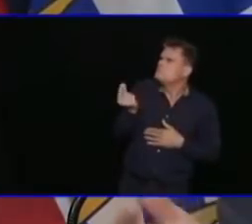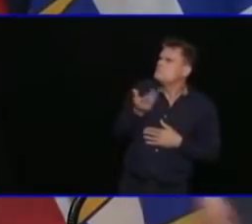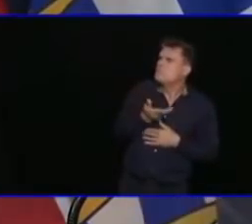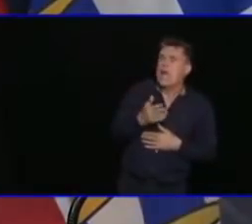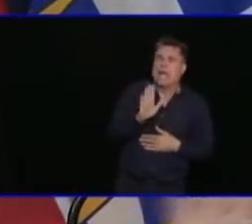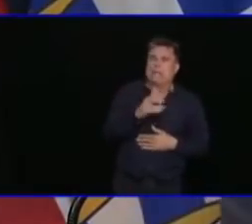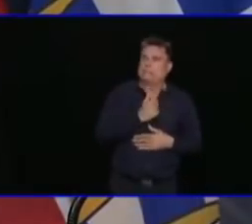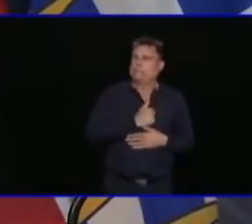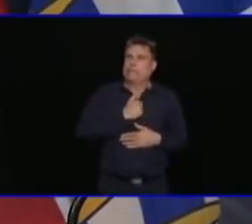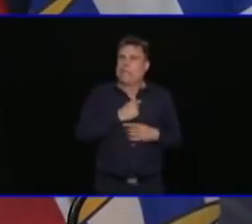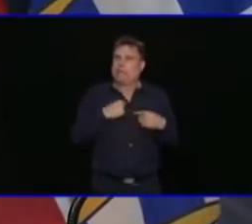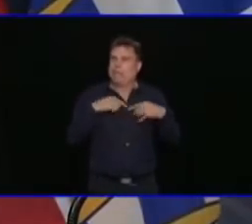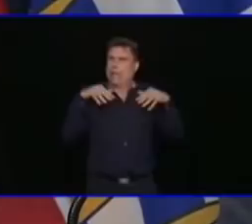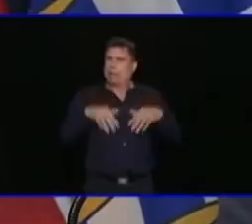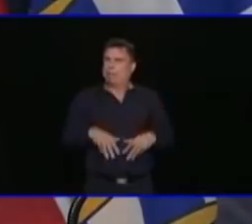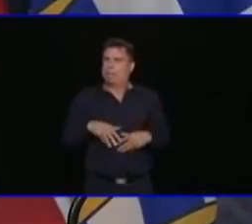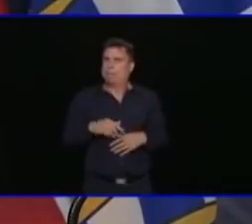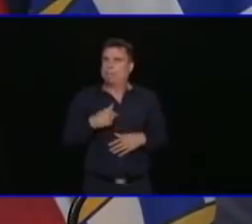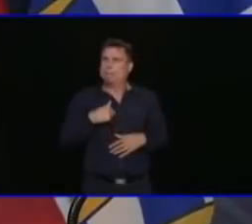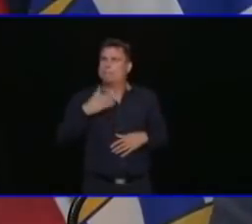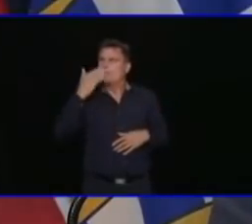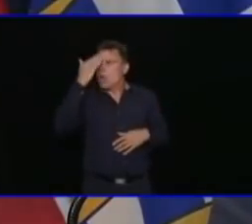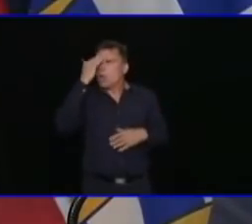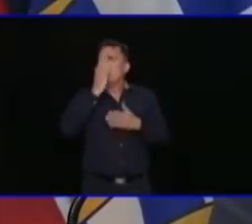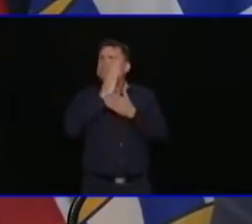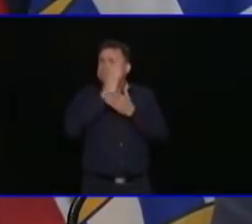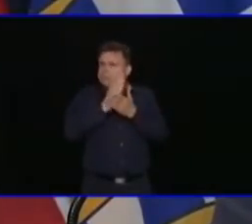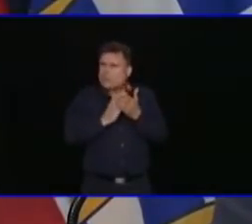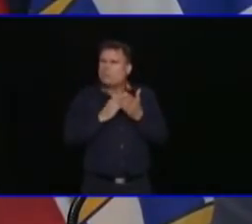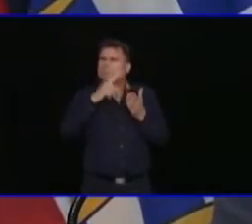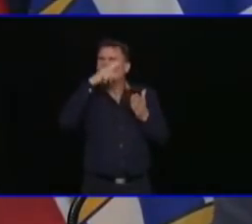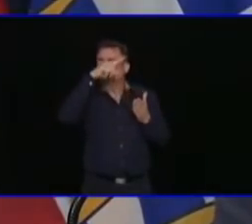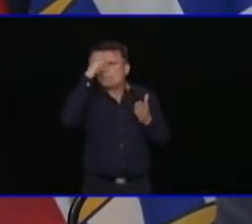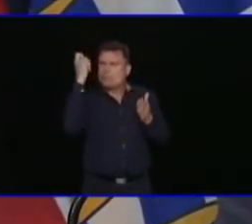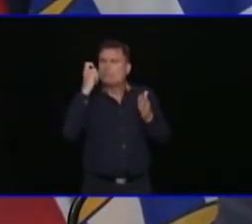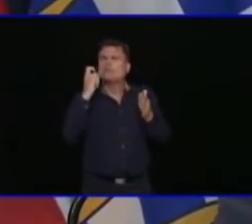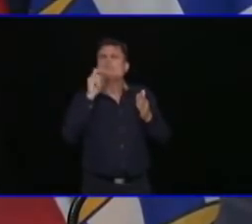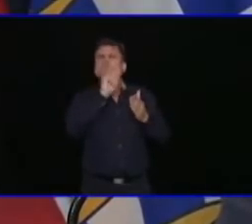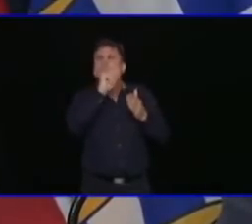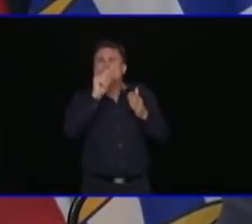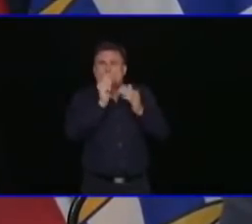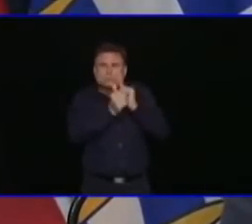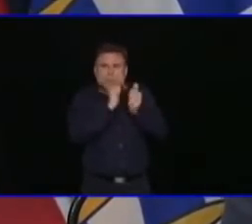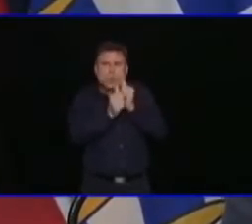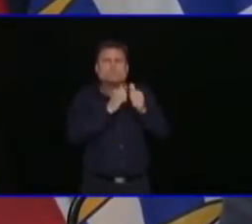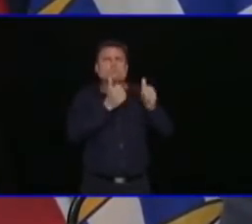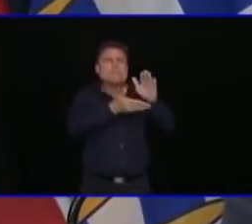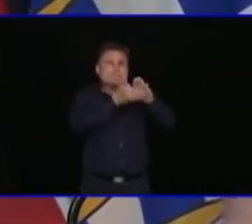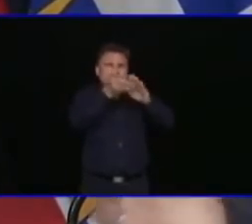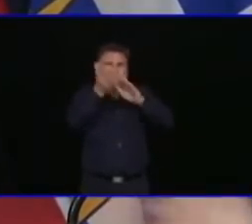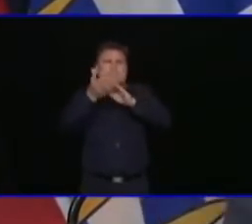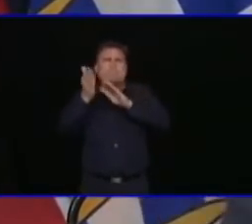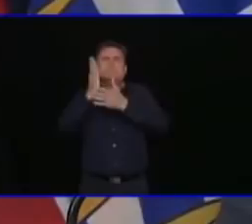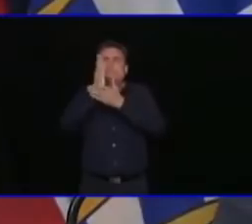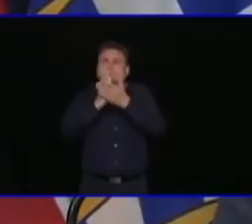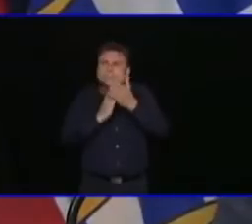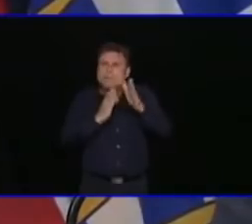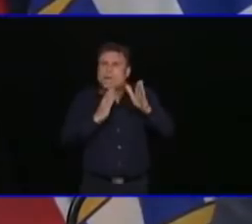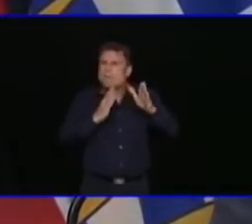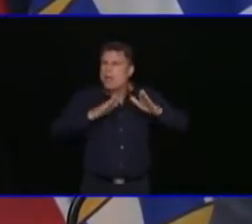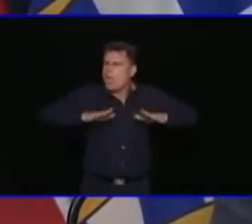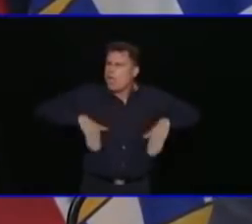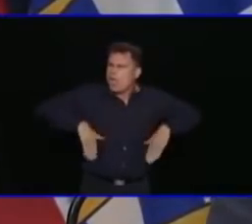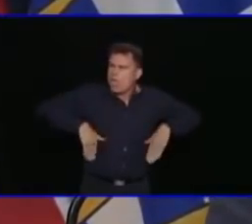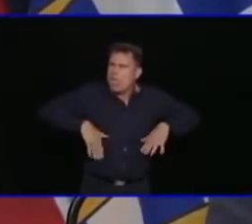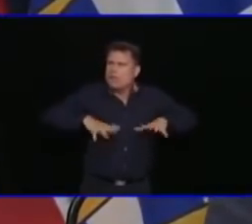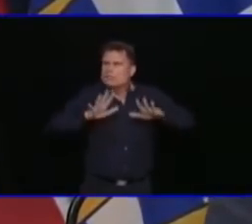I've seen some of the COVID safety plans, but I don't have a single answer for that across the board. But